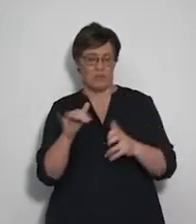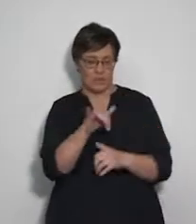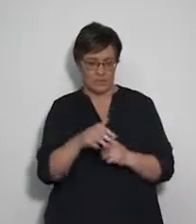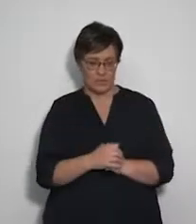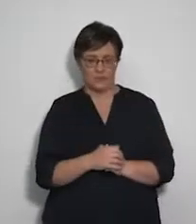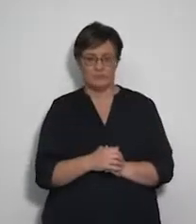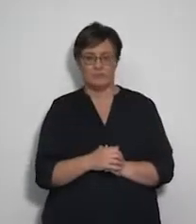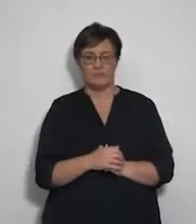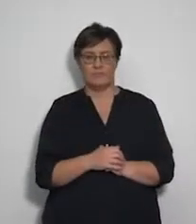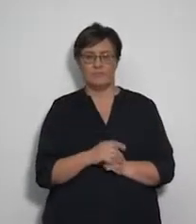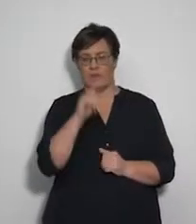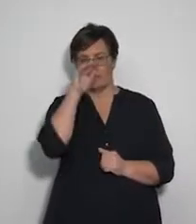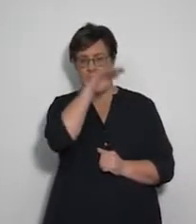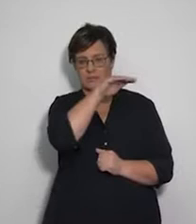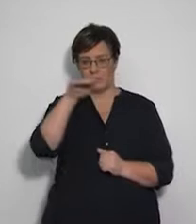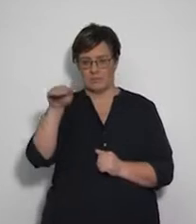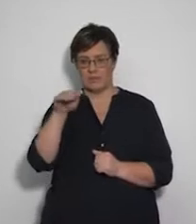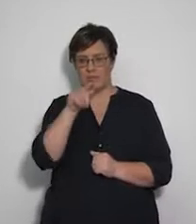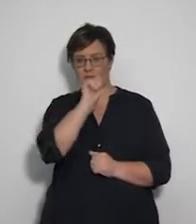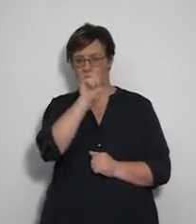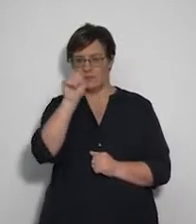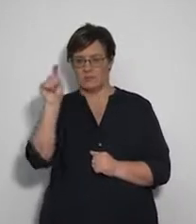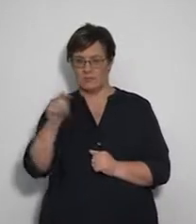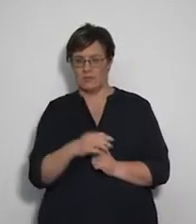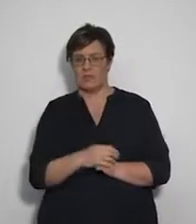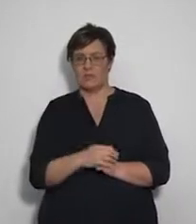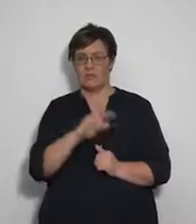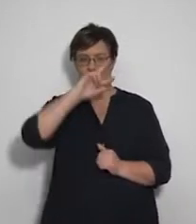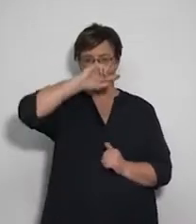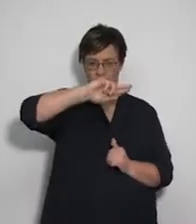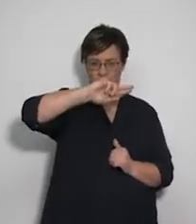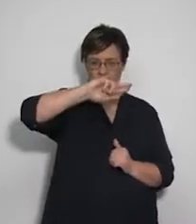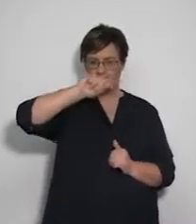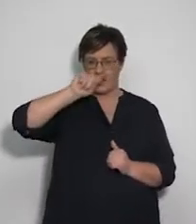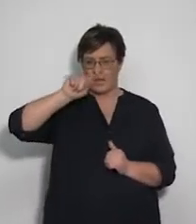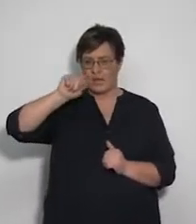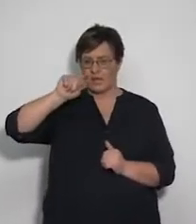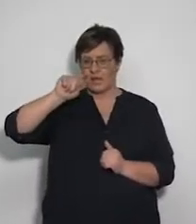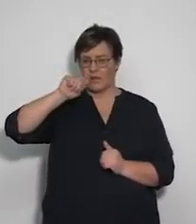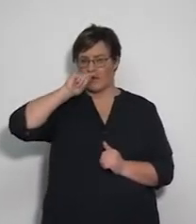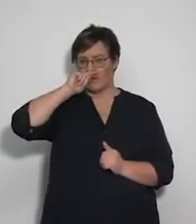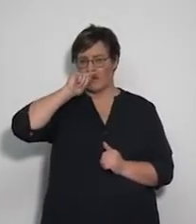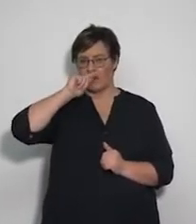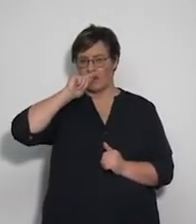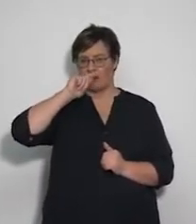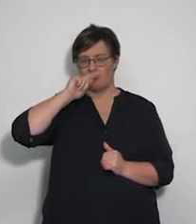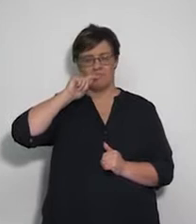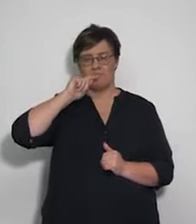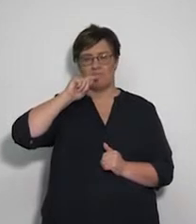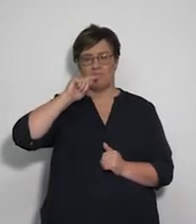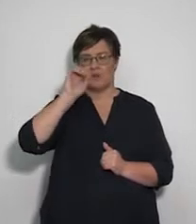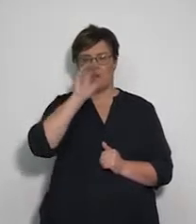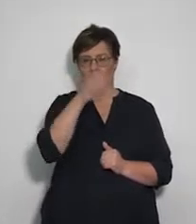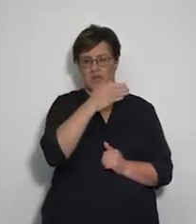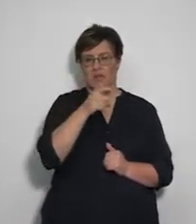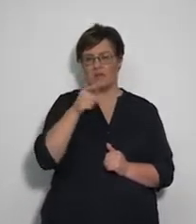So as we look at this band, we identify that these 2 are together. So it's definitely not, there's